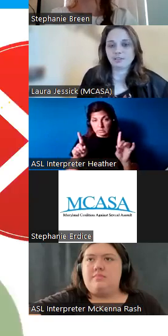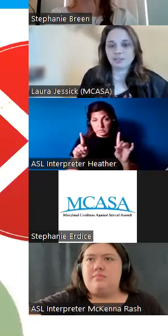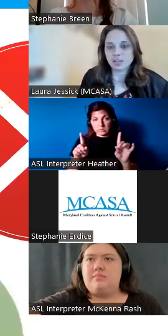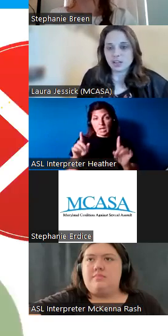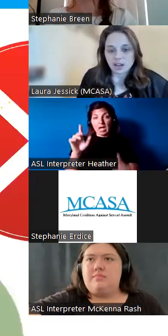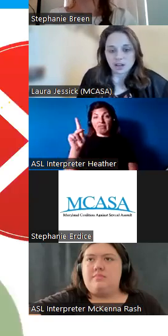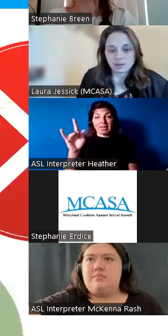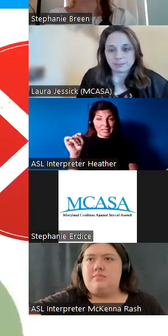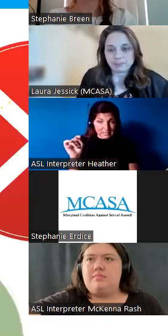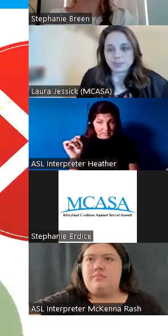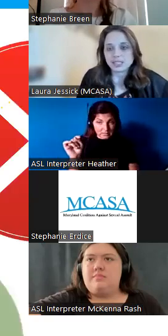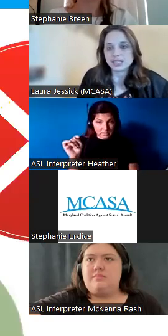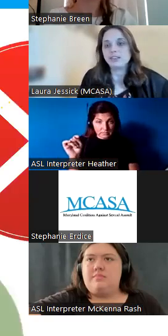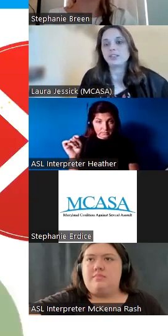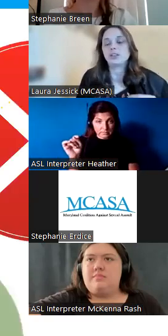us off,